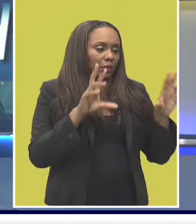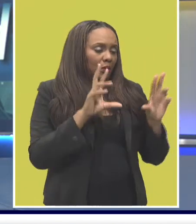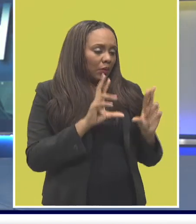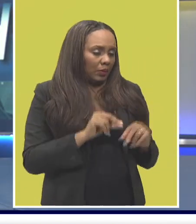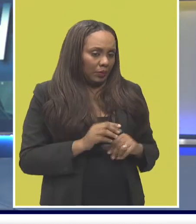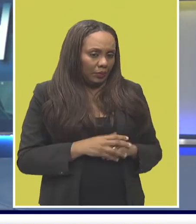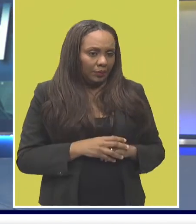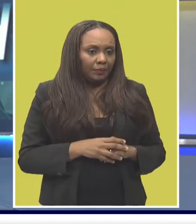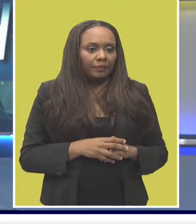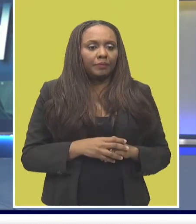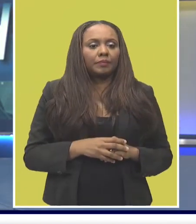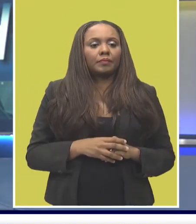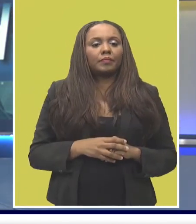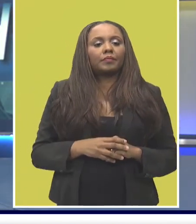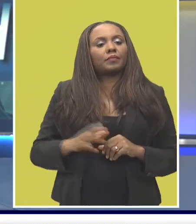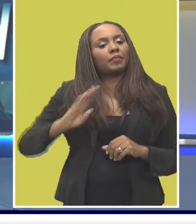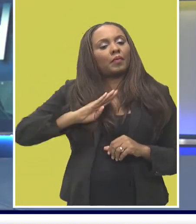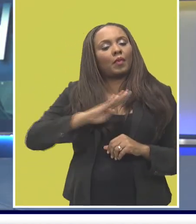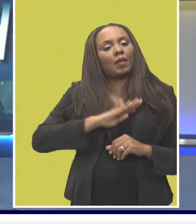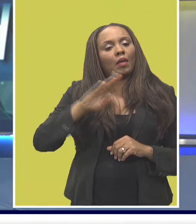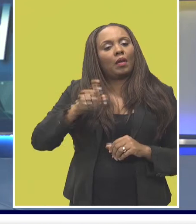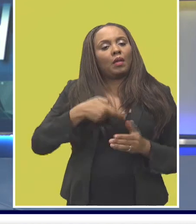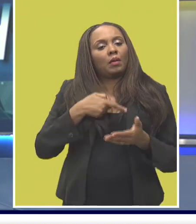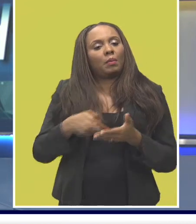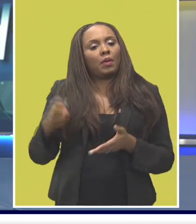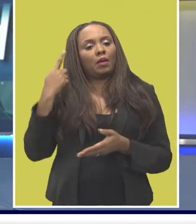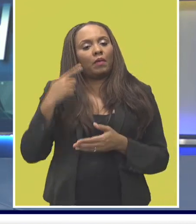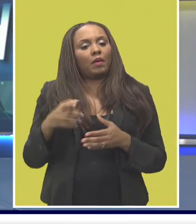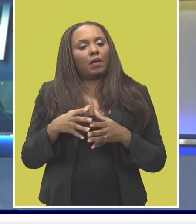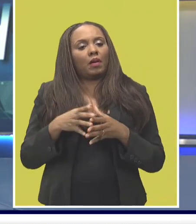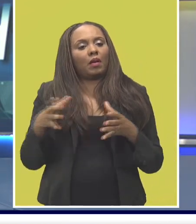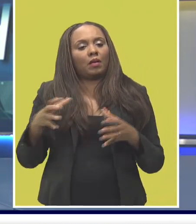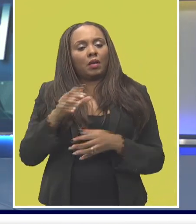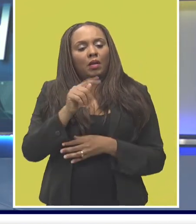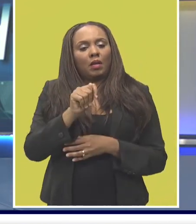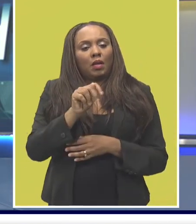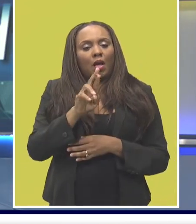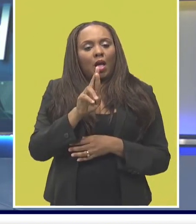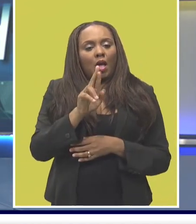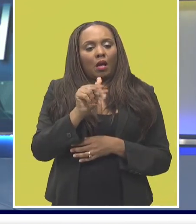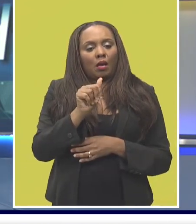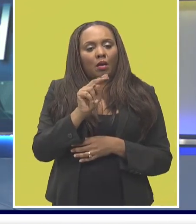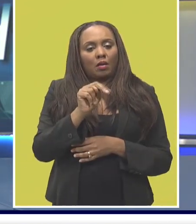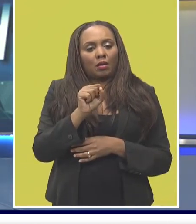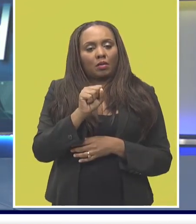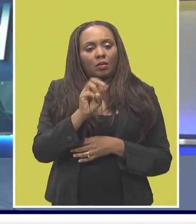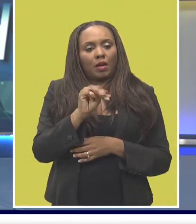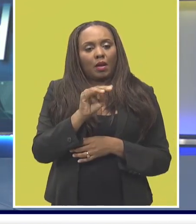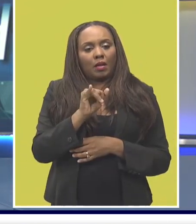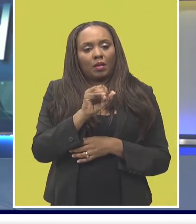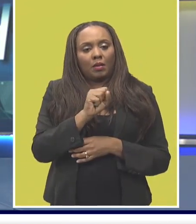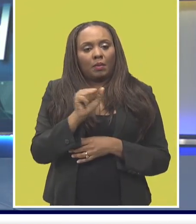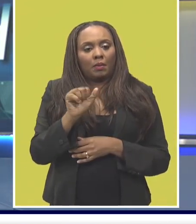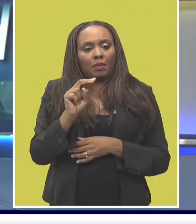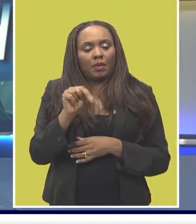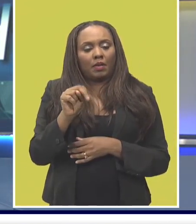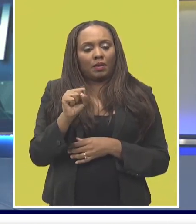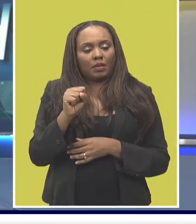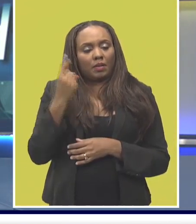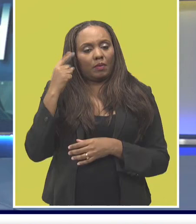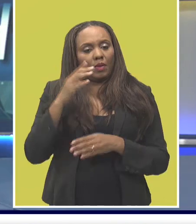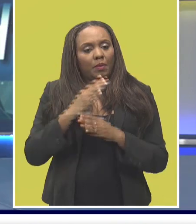issue of the board being required to pay for several transmissions to be changed on the same buses was raised by Senator Lisa